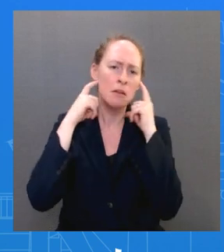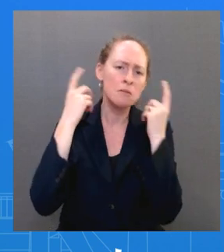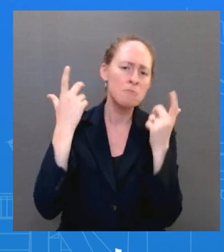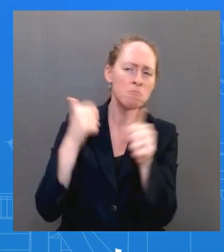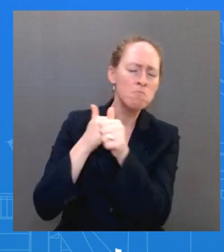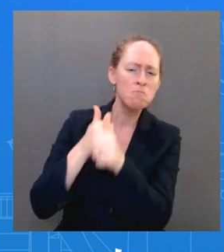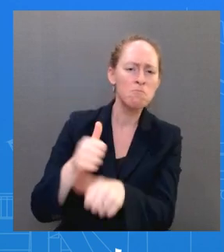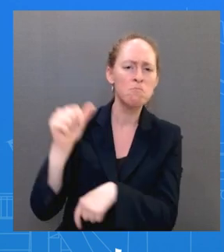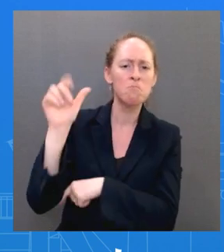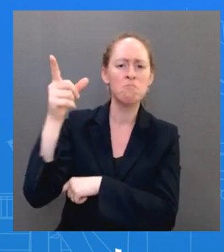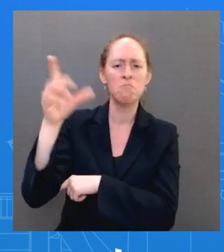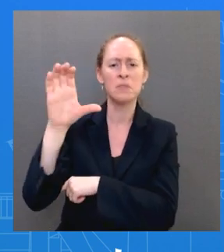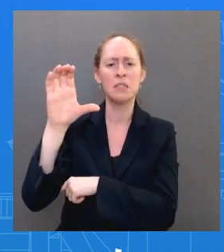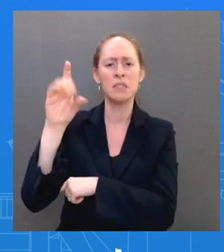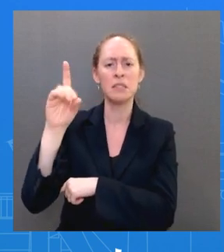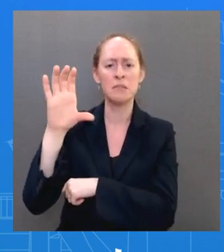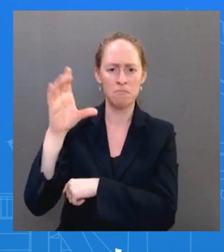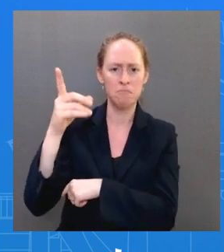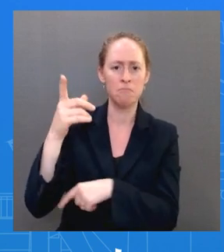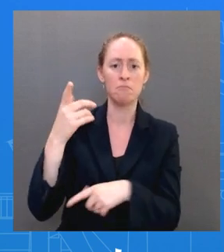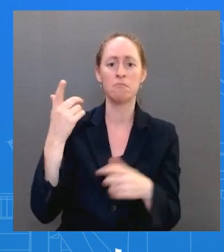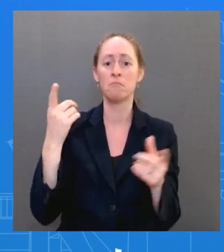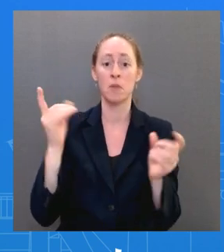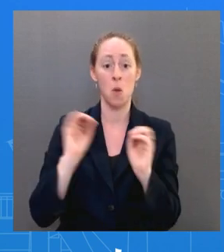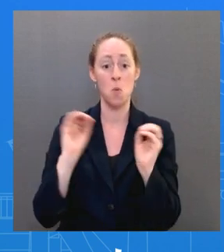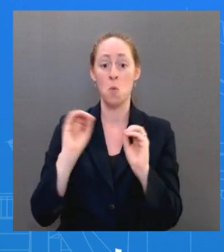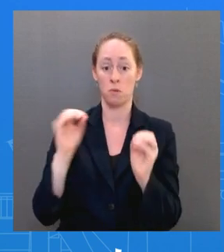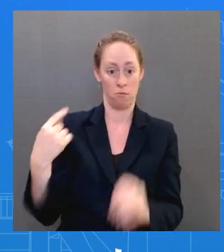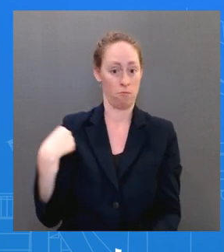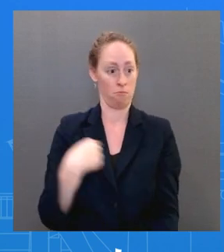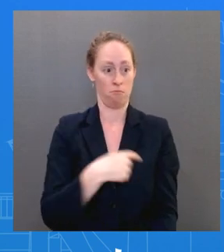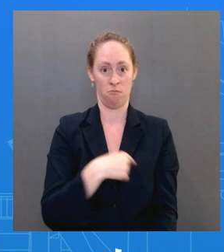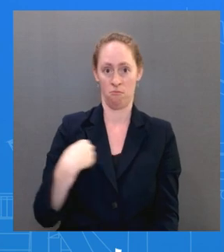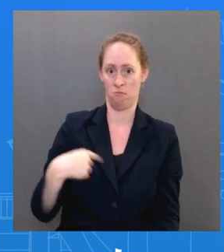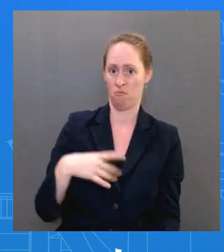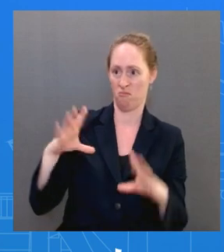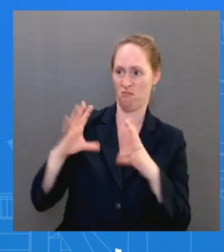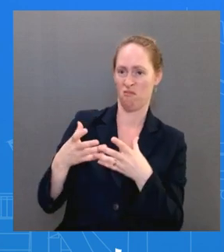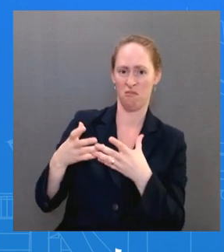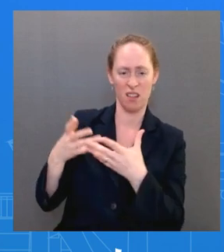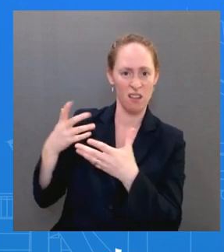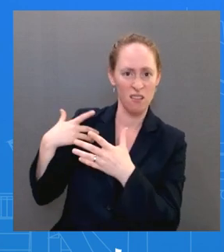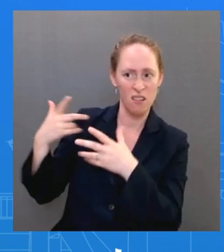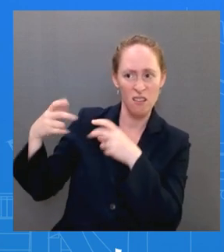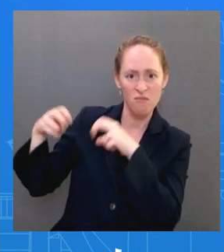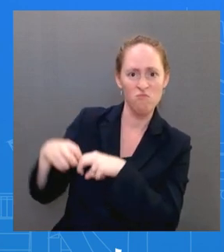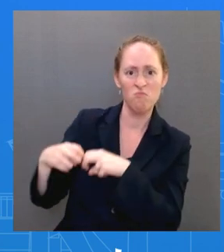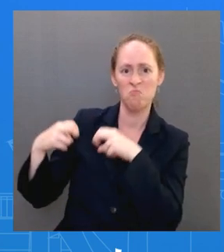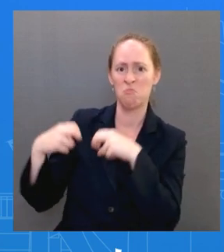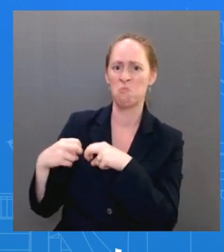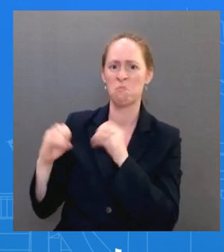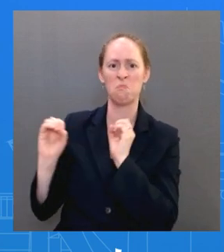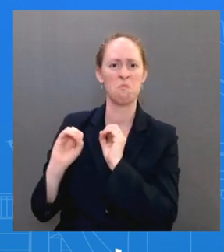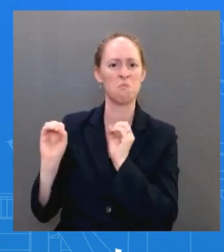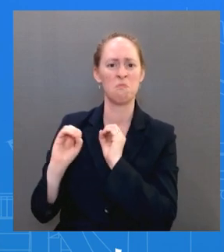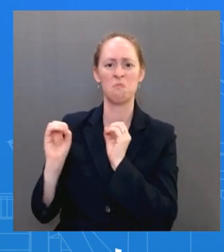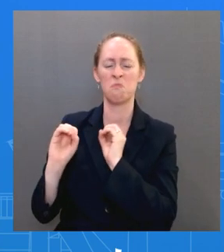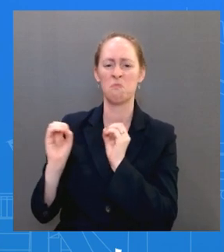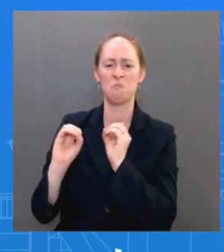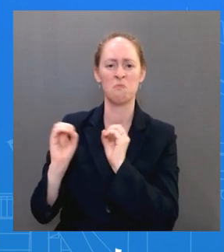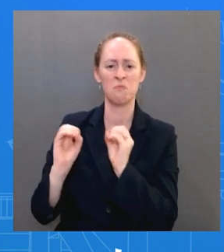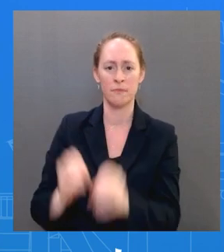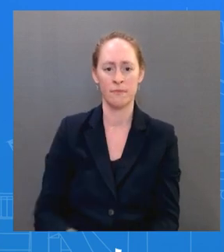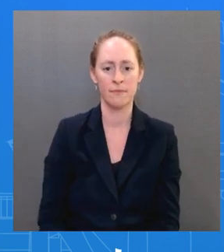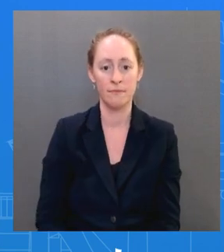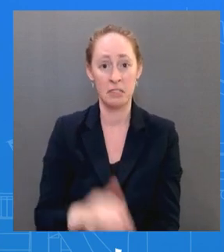as close contact as well. And this this also includes the member of Congress that he traveled with recently. And I just want to